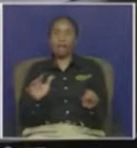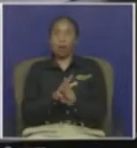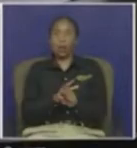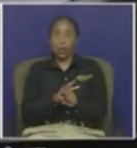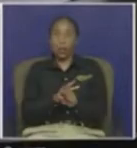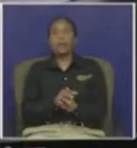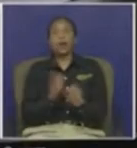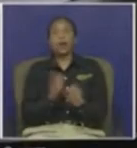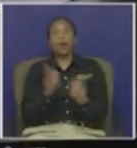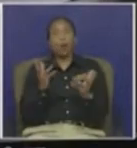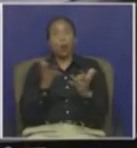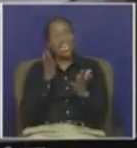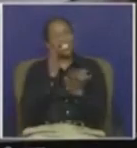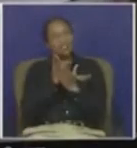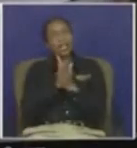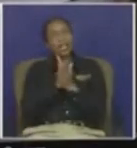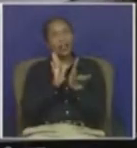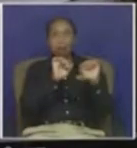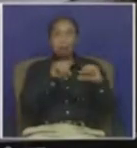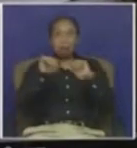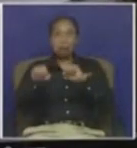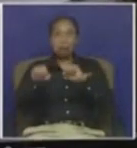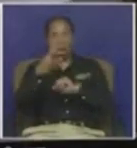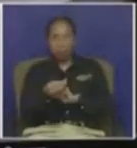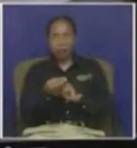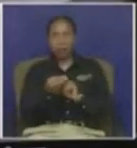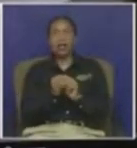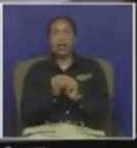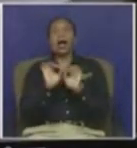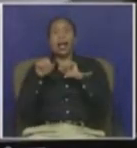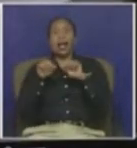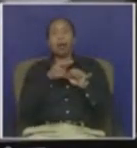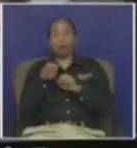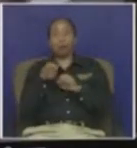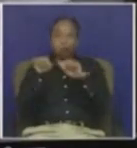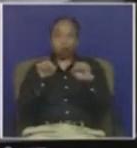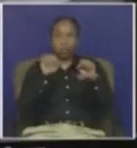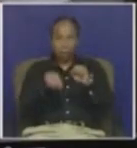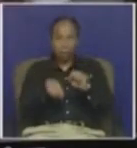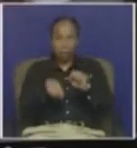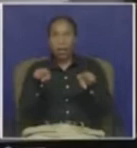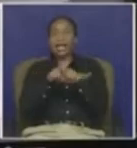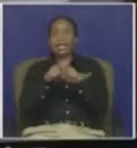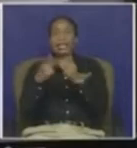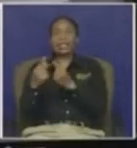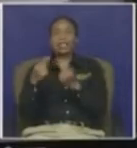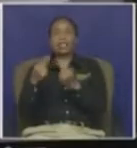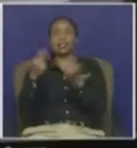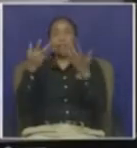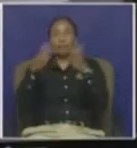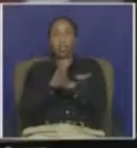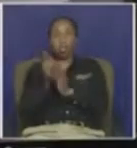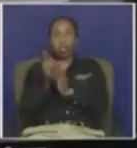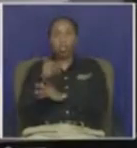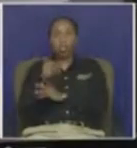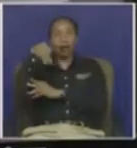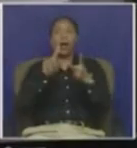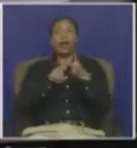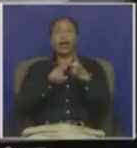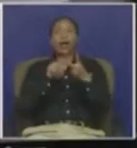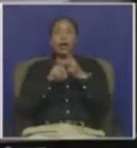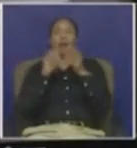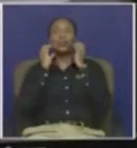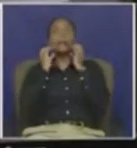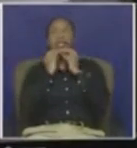to have concessions to also allow for the concessions, as they did in Mozambique, as they are doing in Namibia, we could do so.